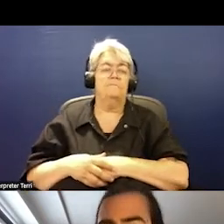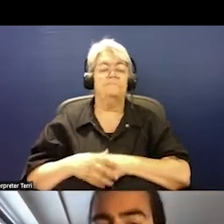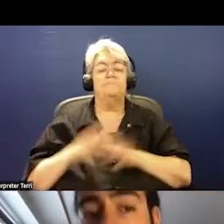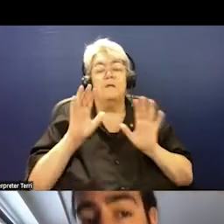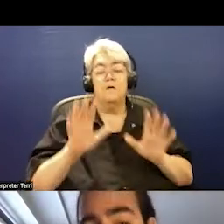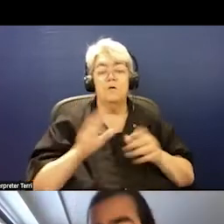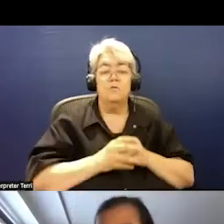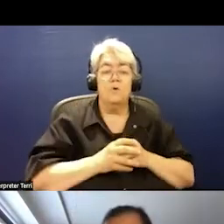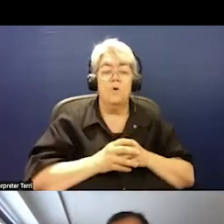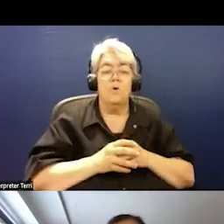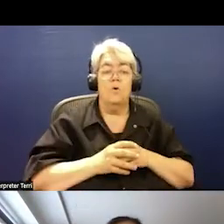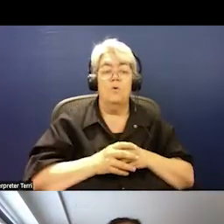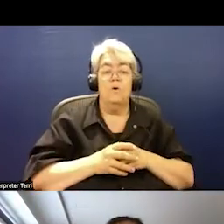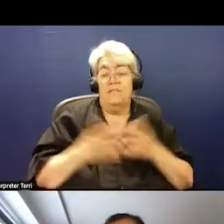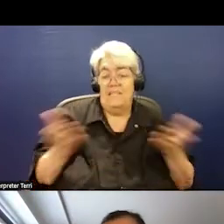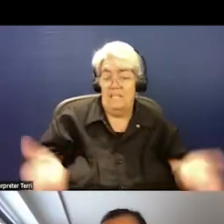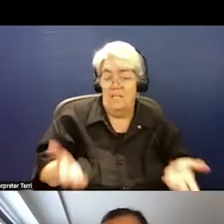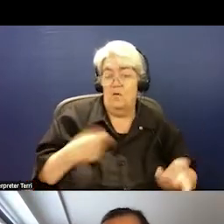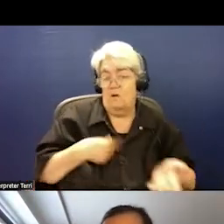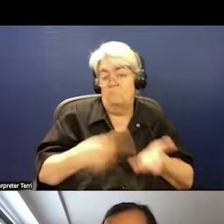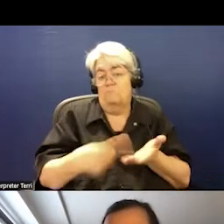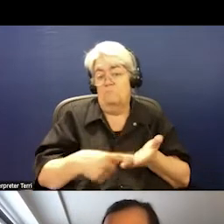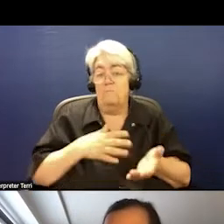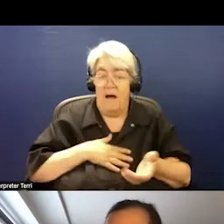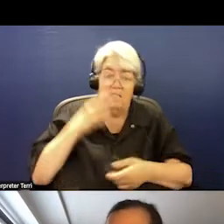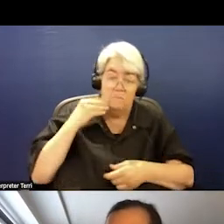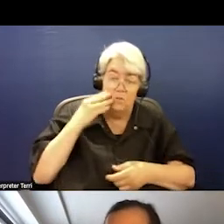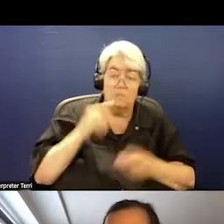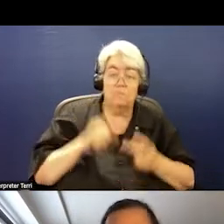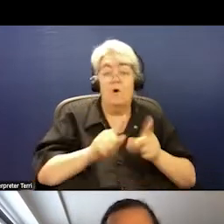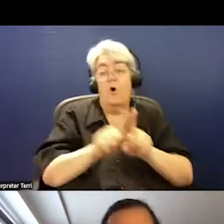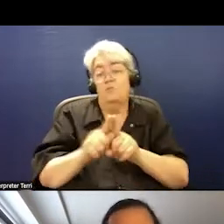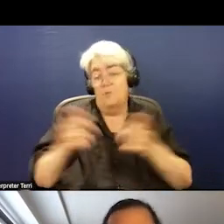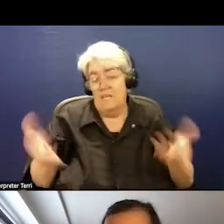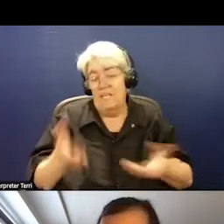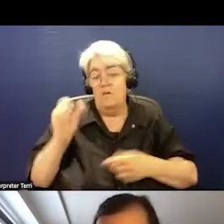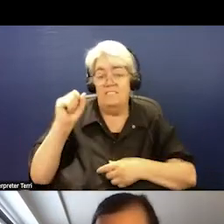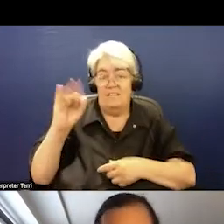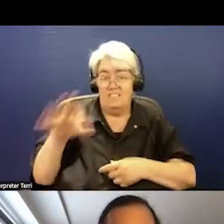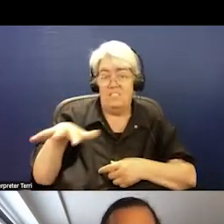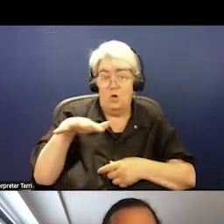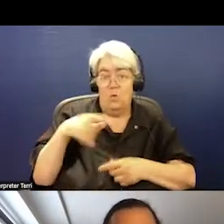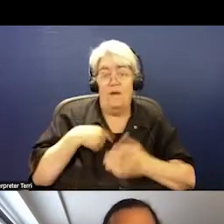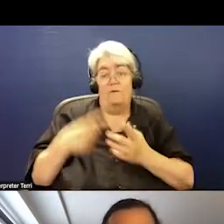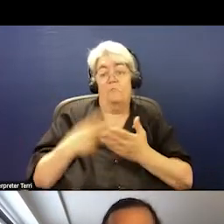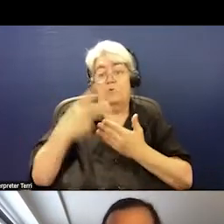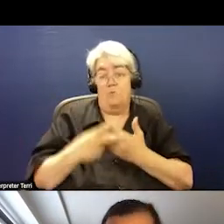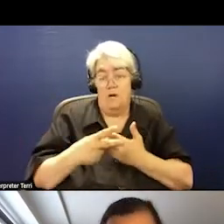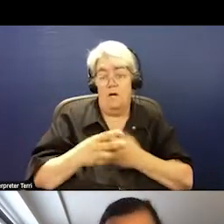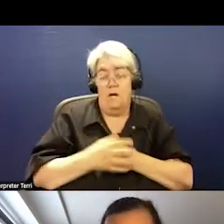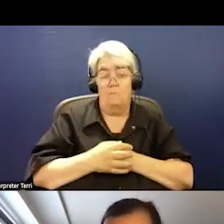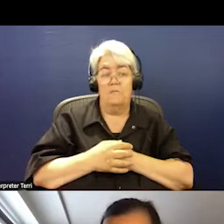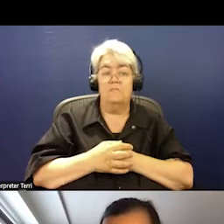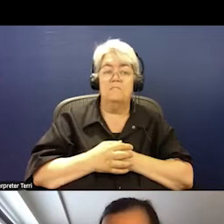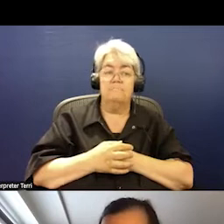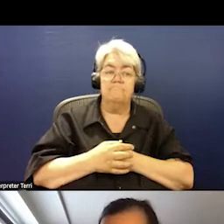And so I'll be speaking here from general experience, but also here in San Francisco, we do have a program that is very